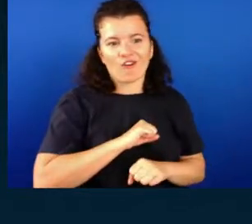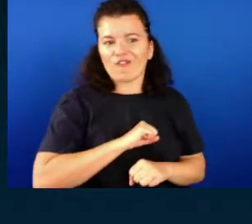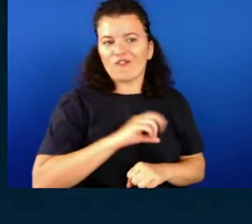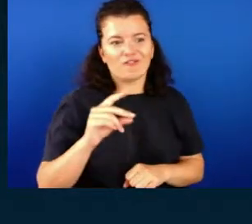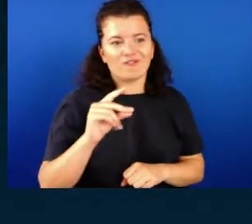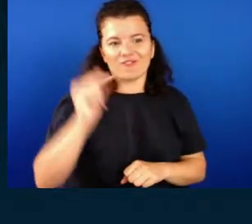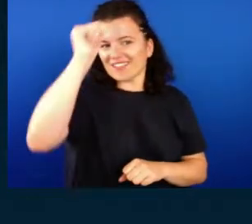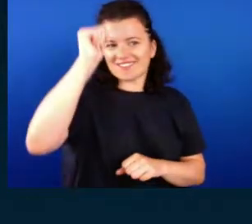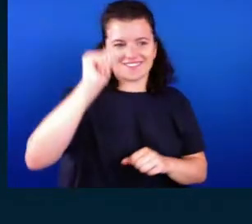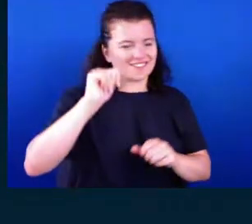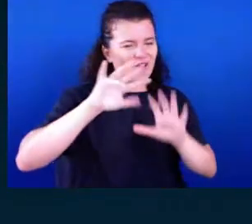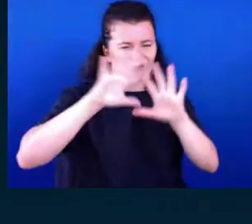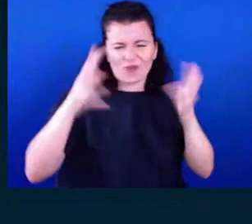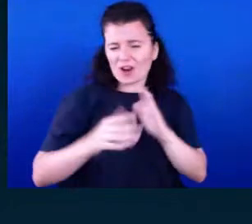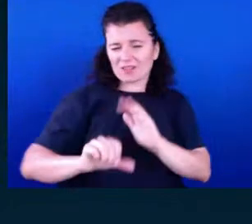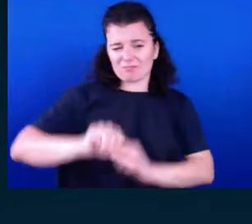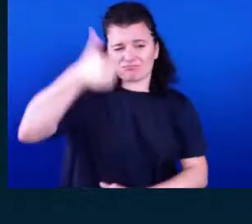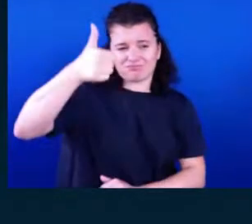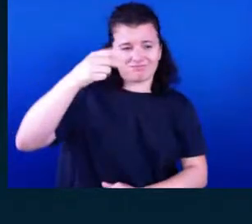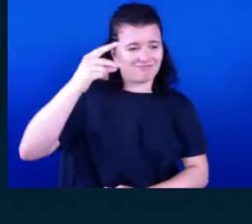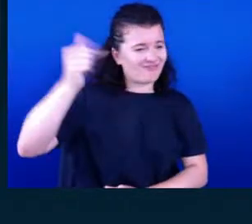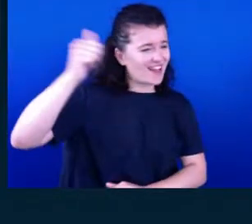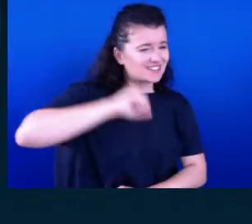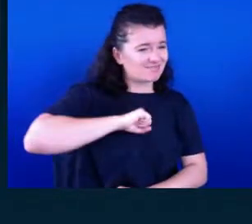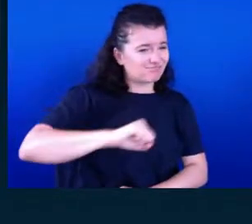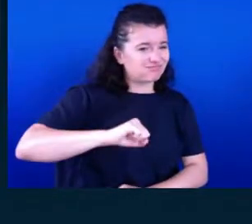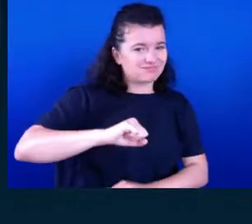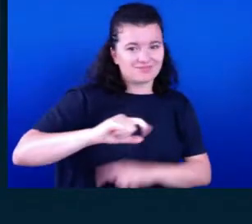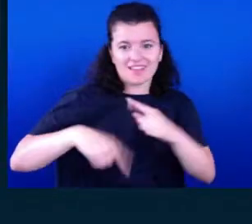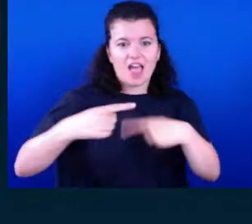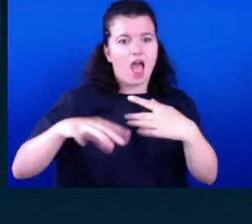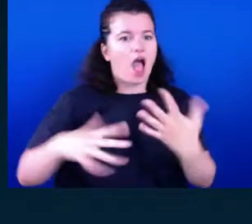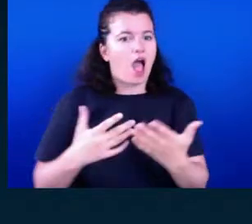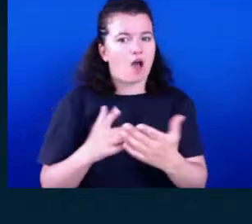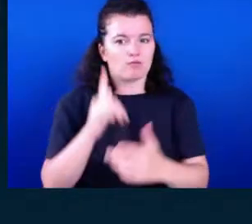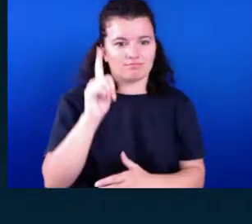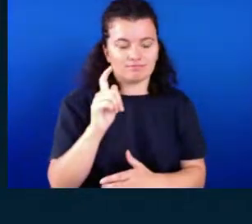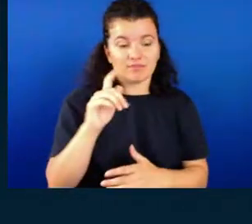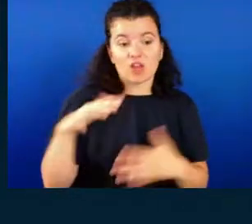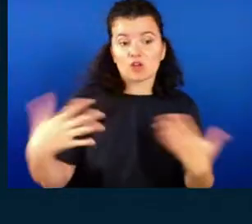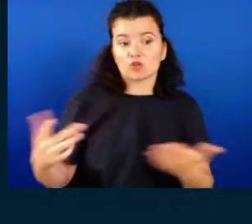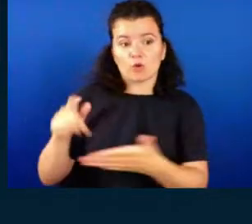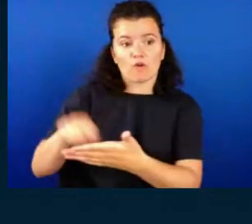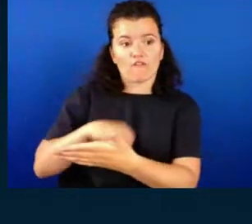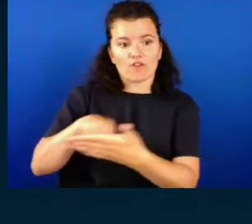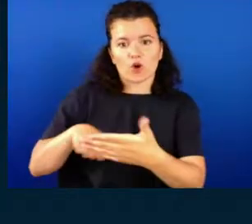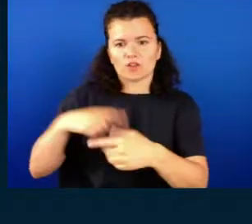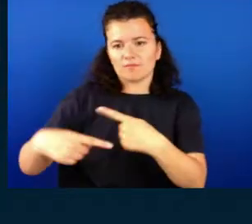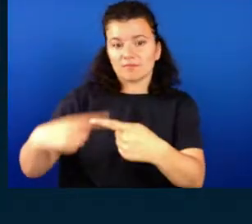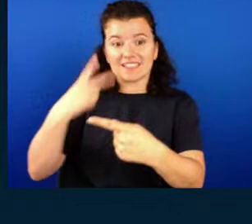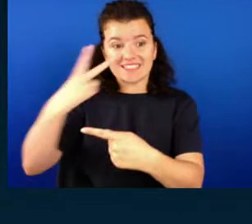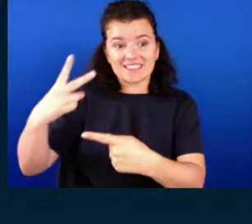experience. So now I've got the voting sample running, and you'll see here's my dashboard. So